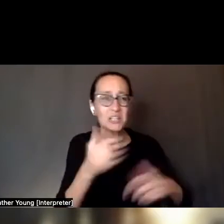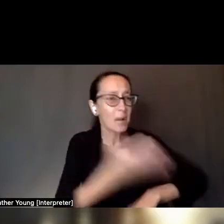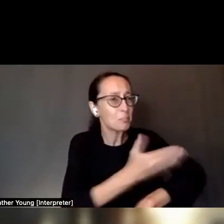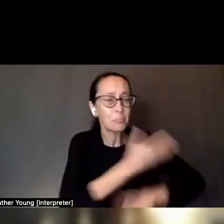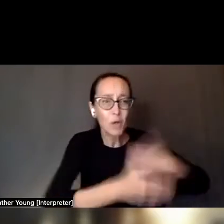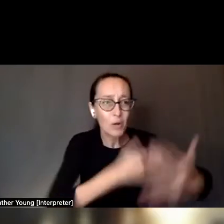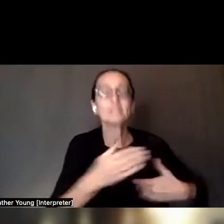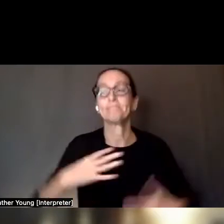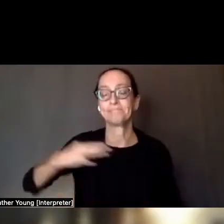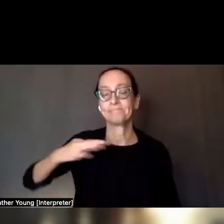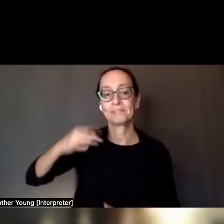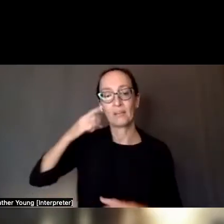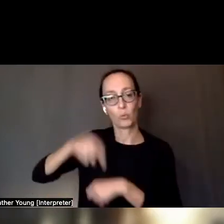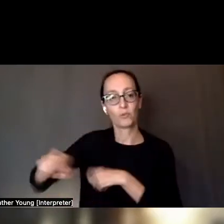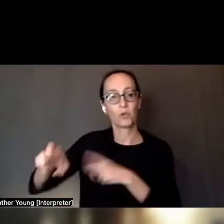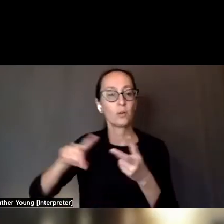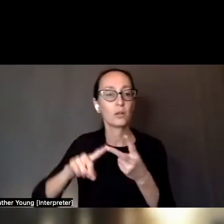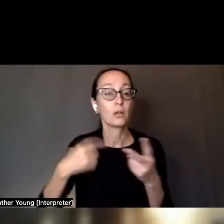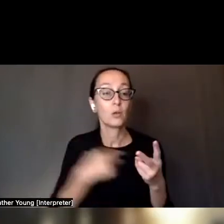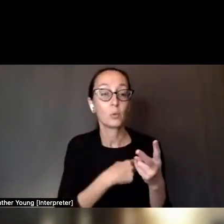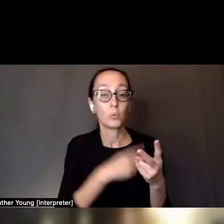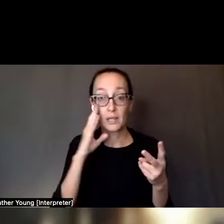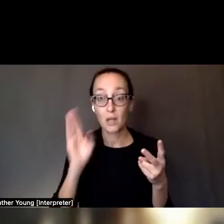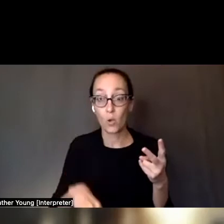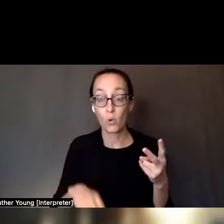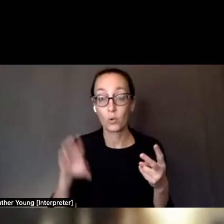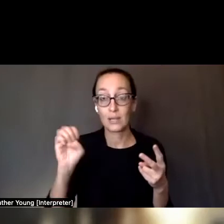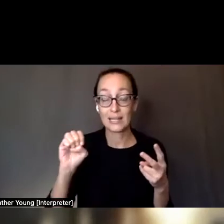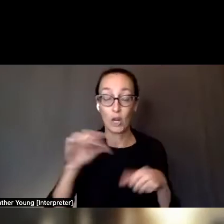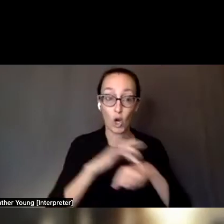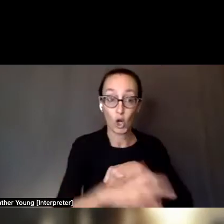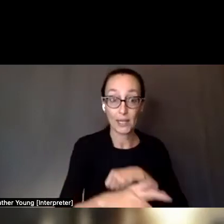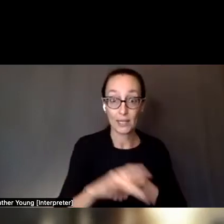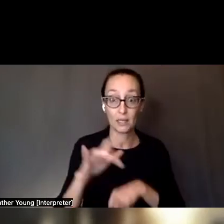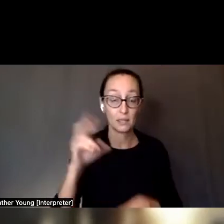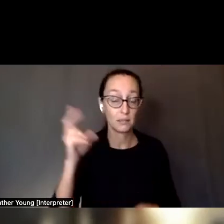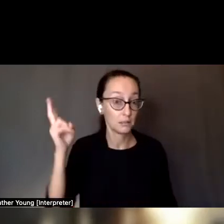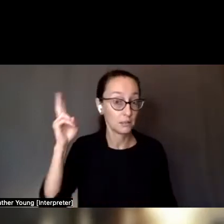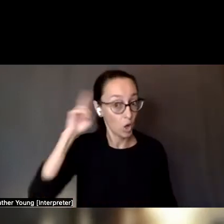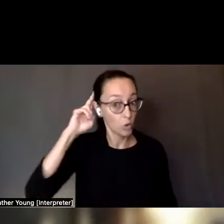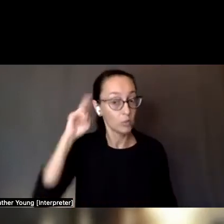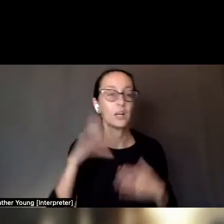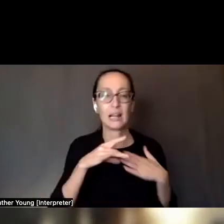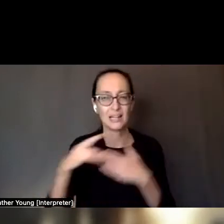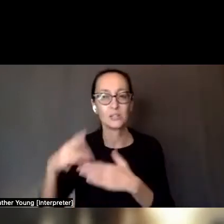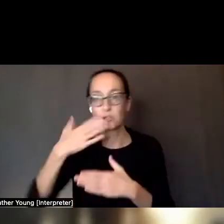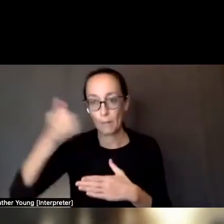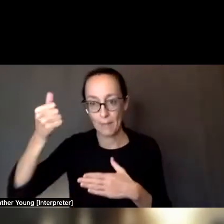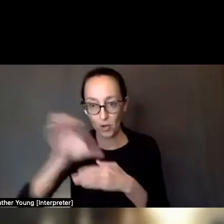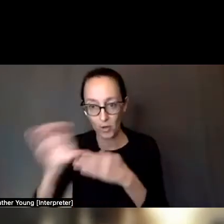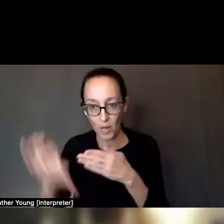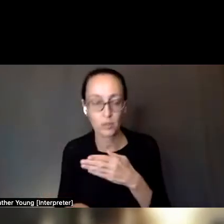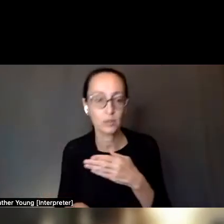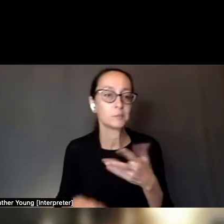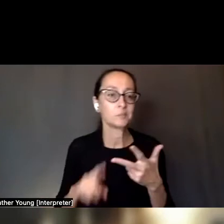for referral. We know that an earlier cochlear implant leads to better outcomes. Having some